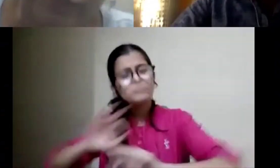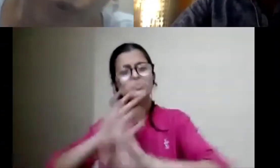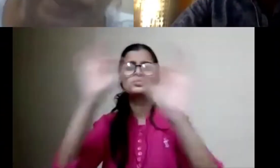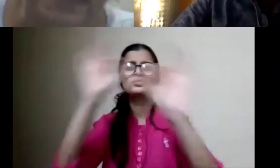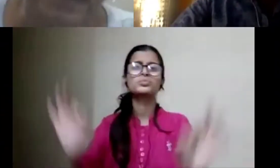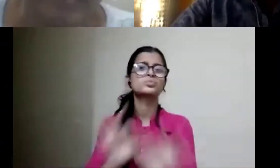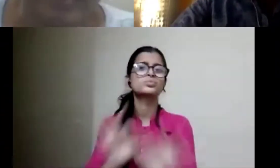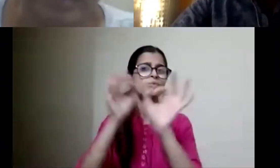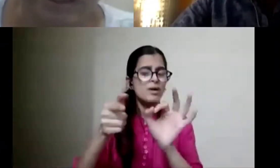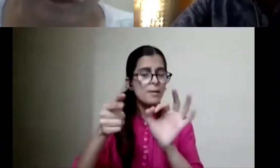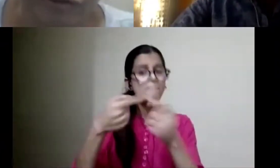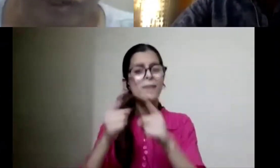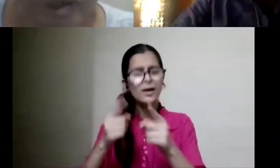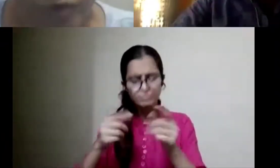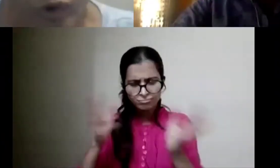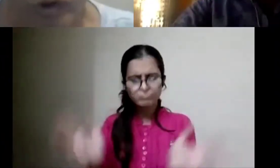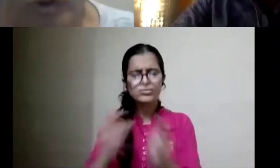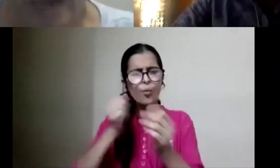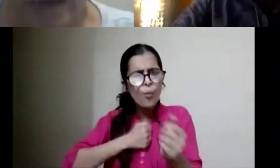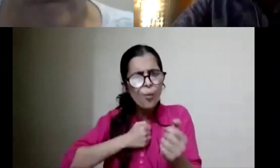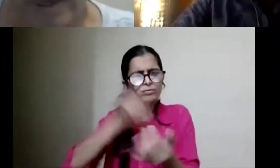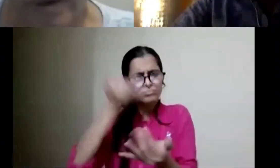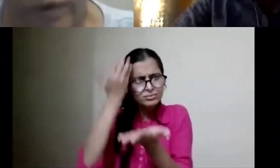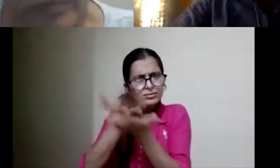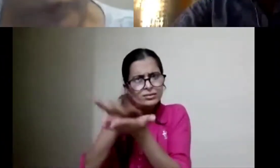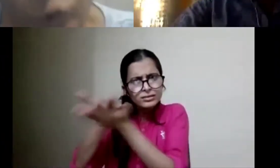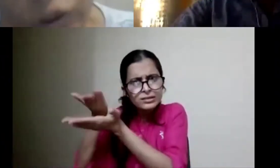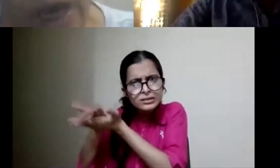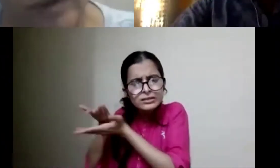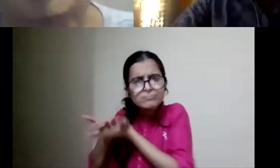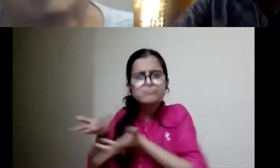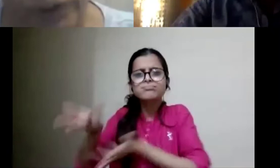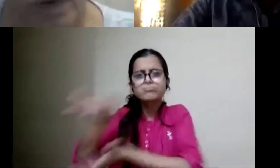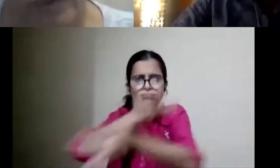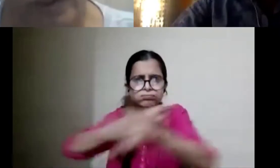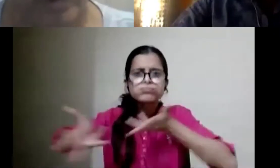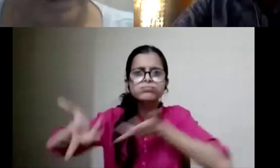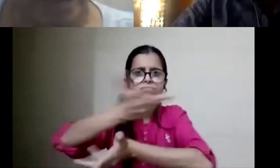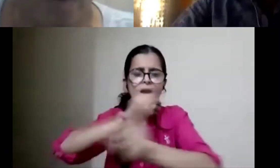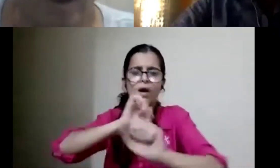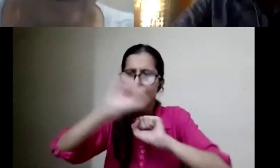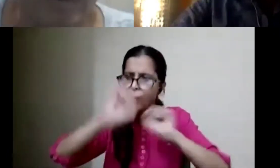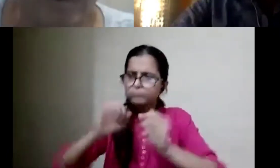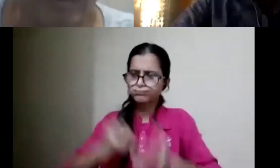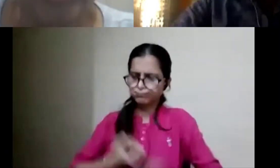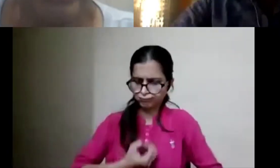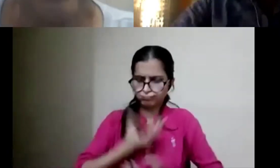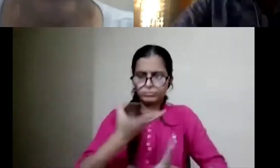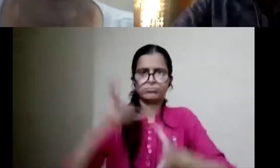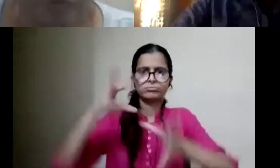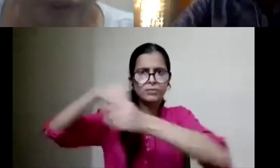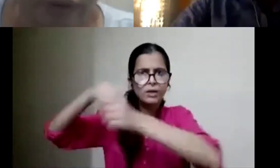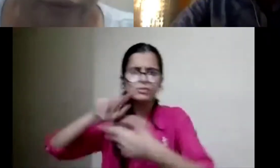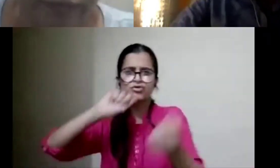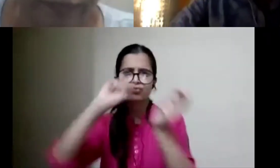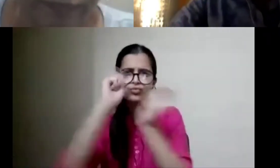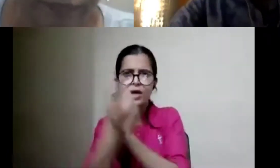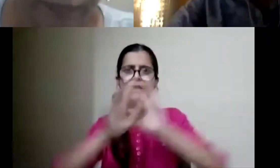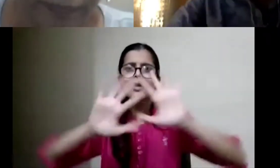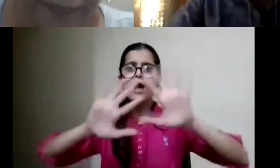the processing of the suggestions was also done where you started putting out, okay, how are you going to change what